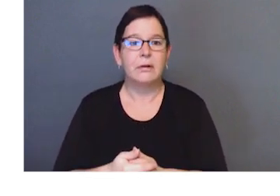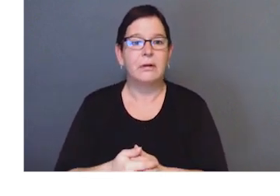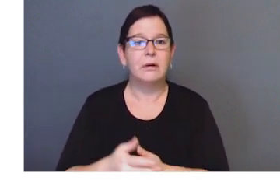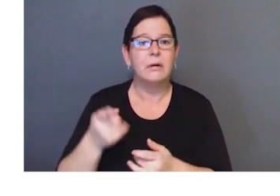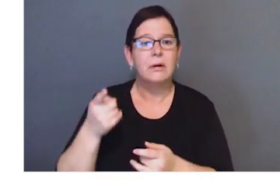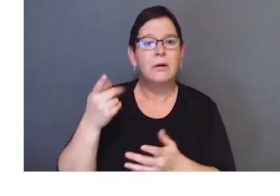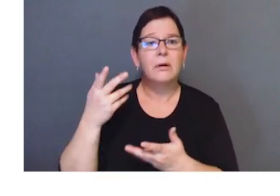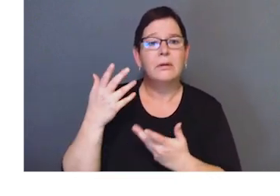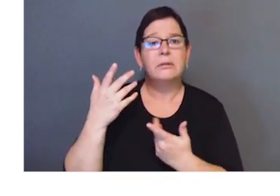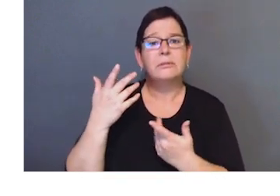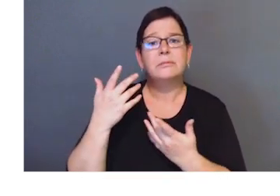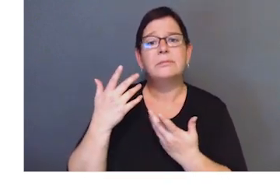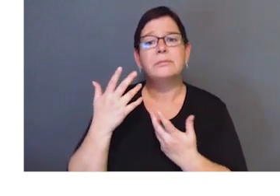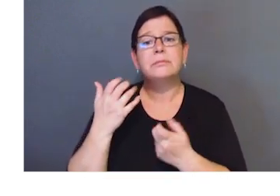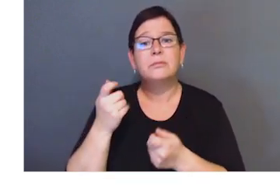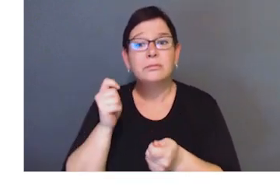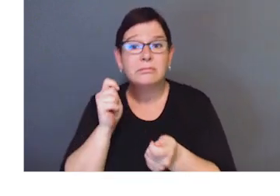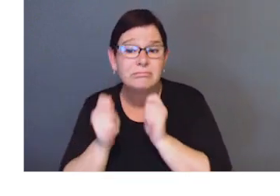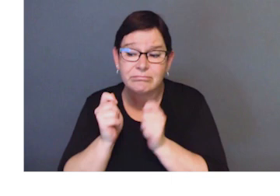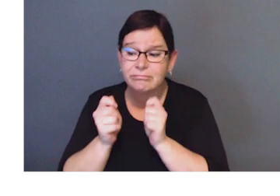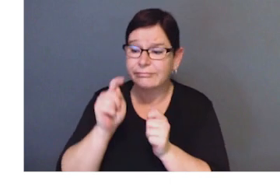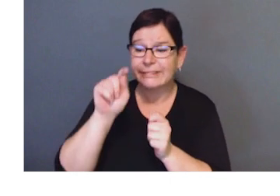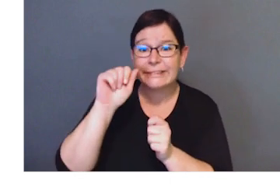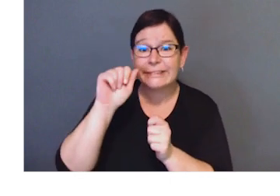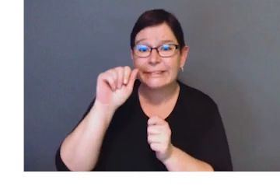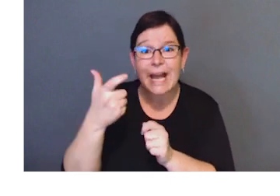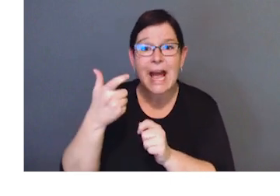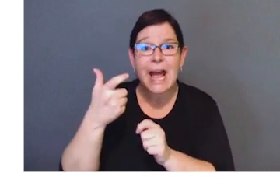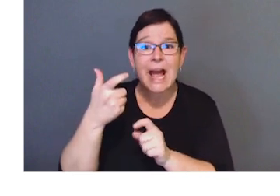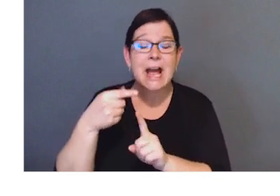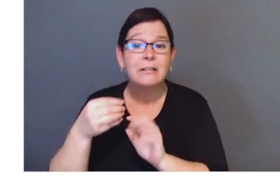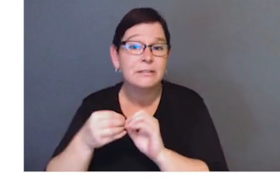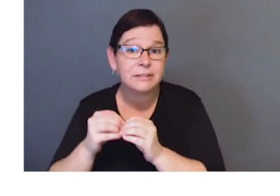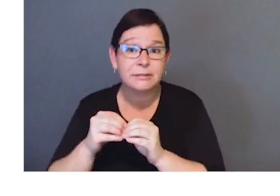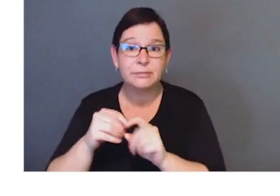indicate that in question 3 of Part A.